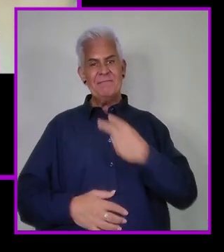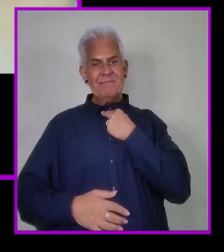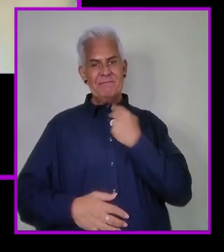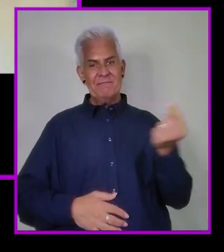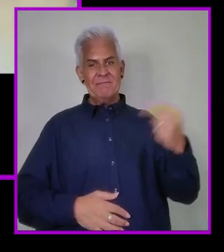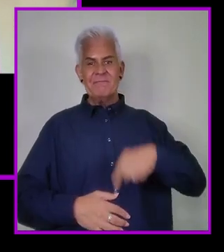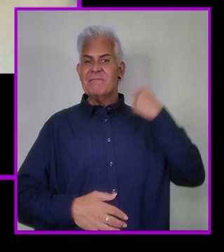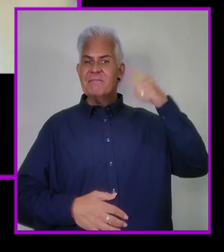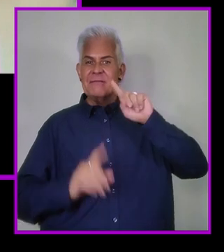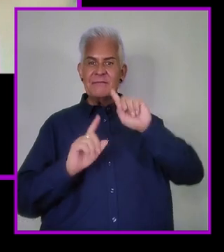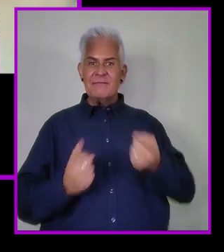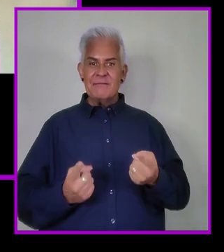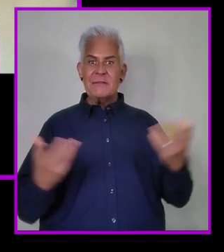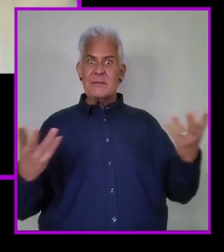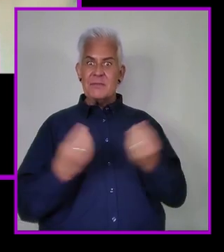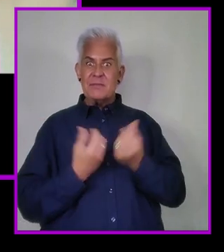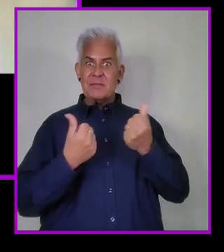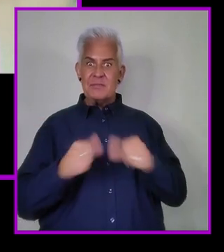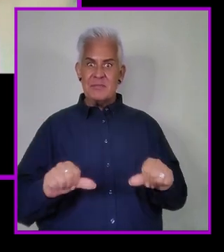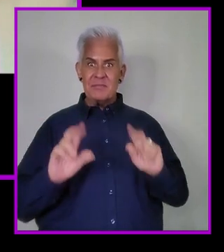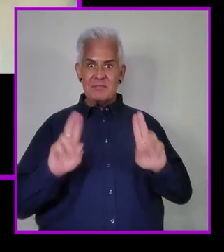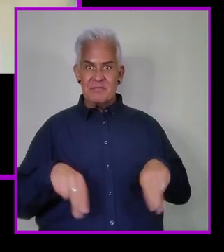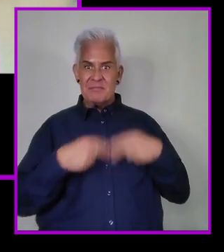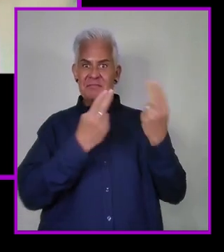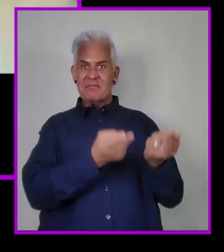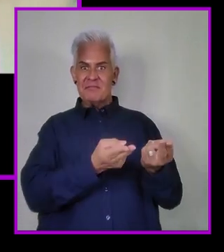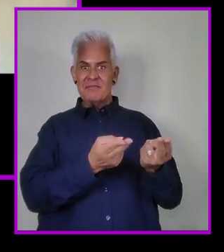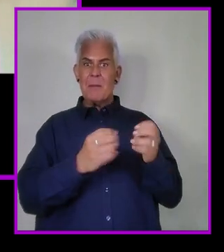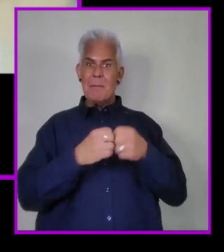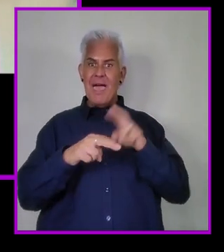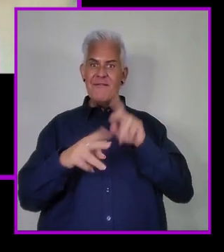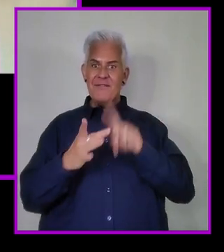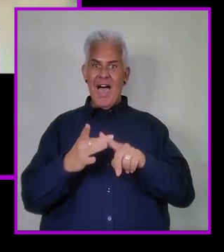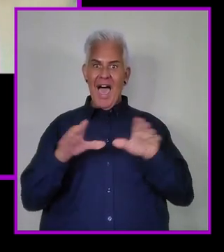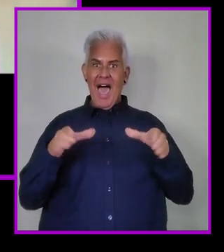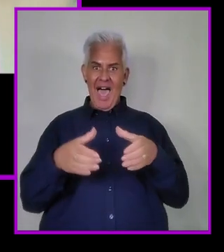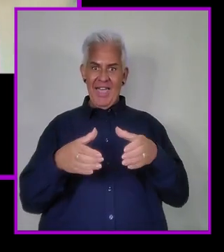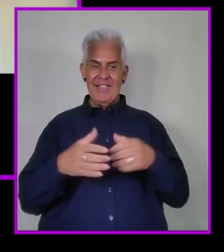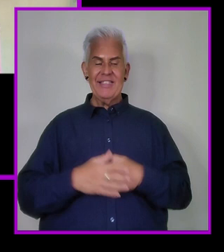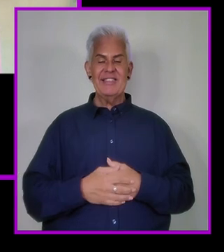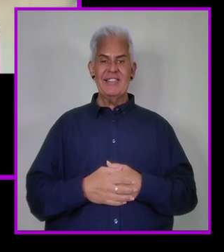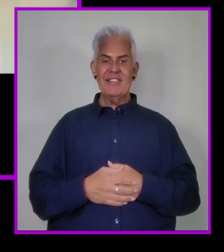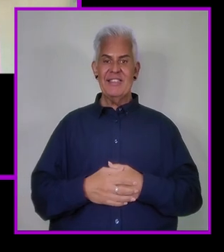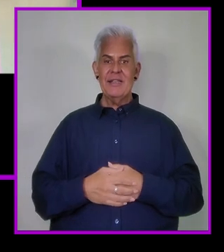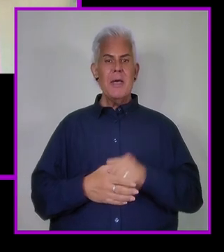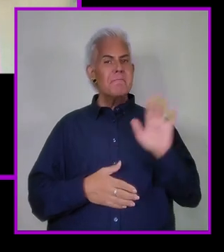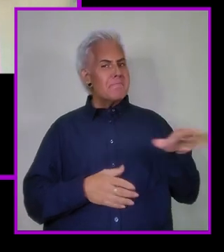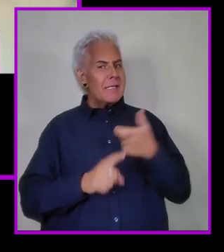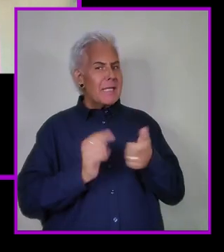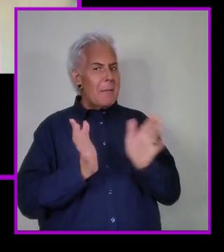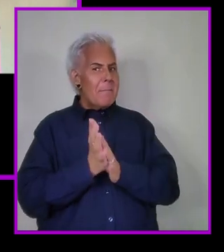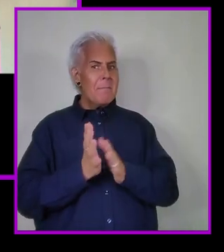with us in London today, but it's great that you're with us as we hand on the baton of the BFI screen group on. Kim, can I